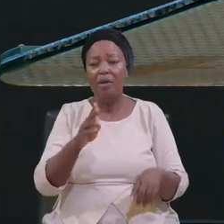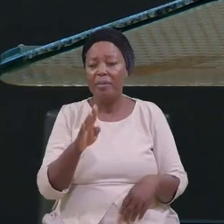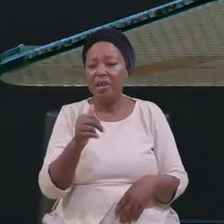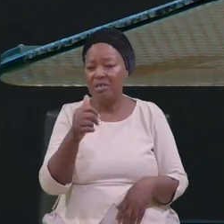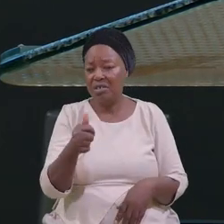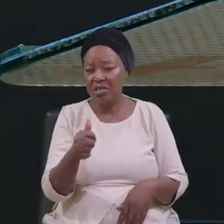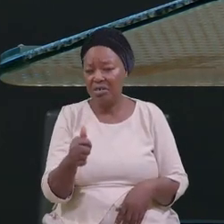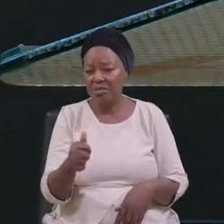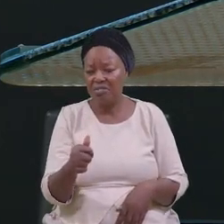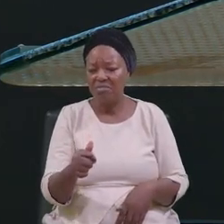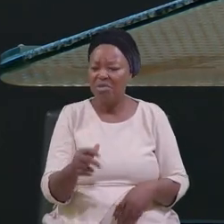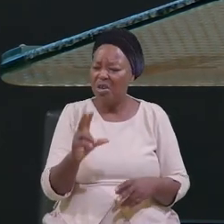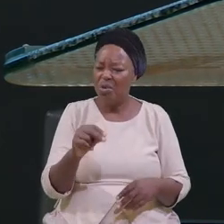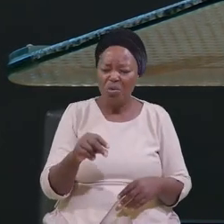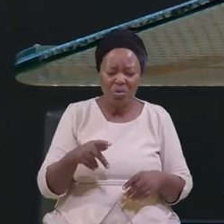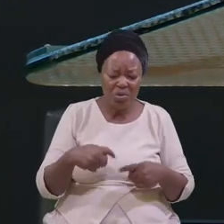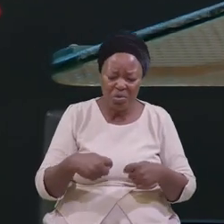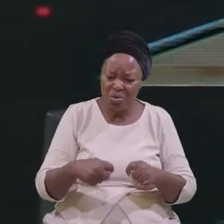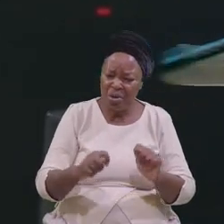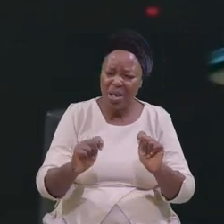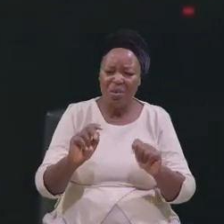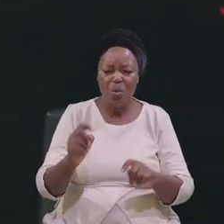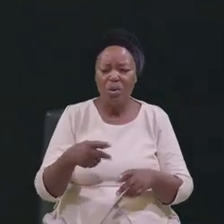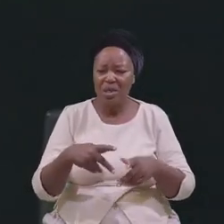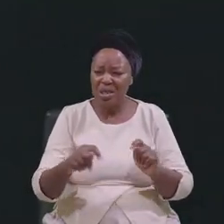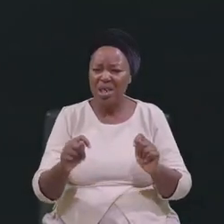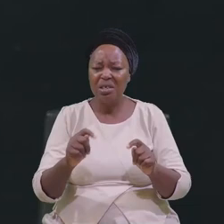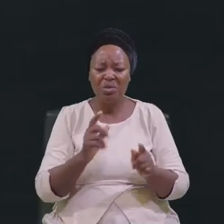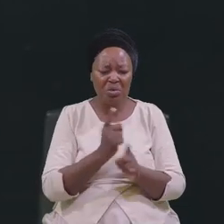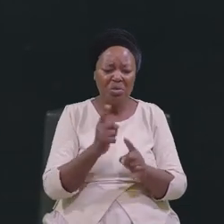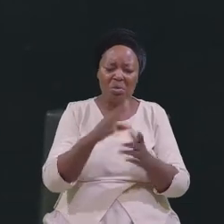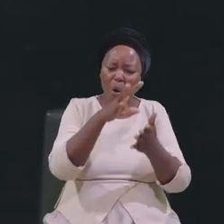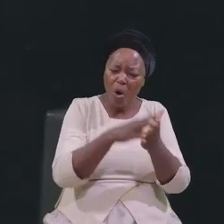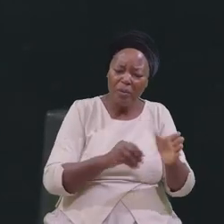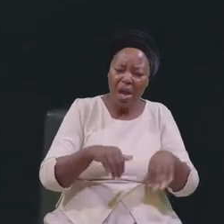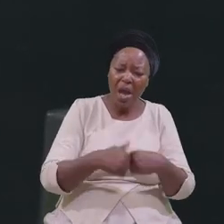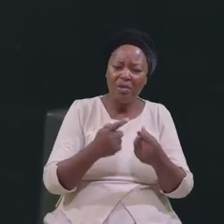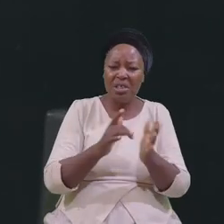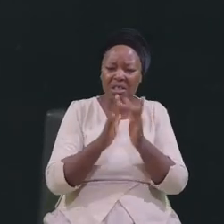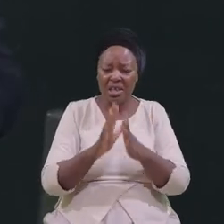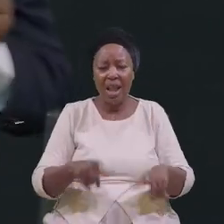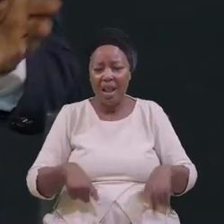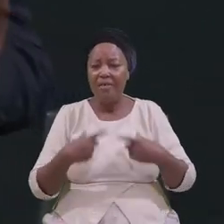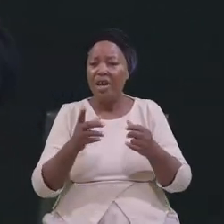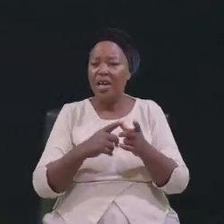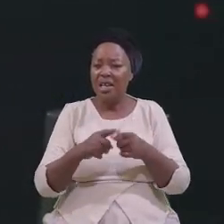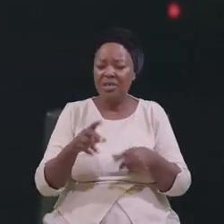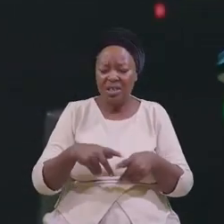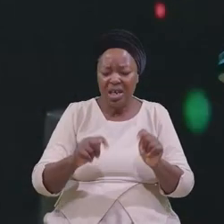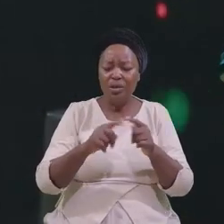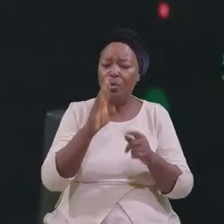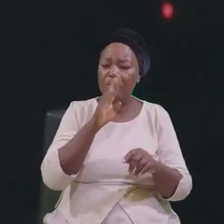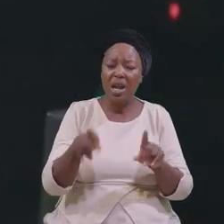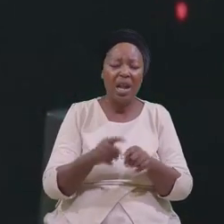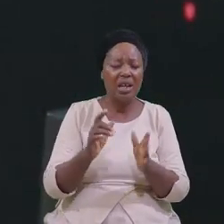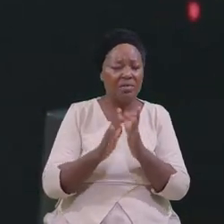Only trying to copy how the Christians live, and you are trying to be like the Christians.